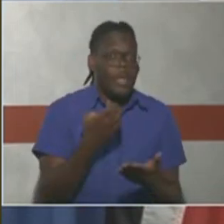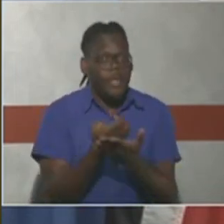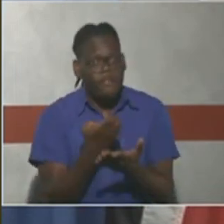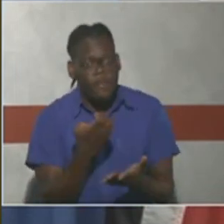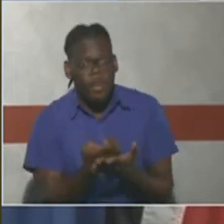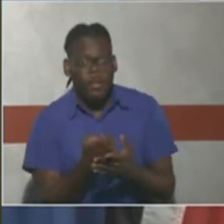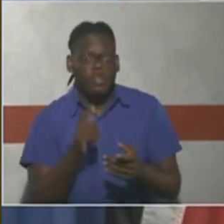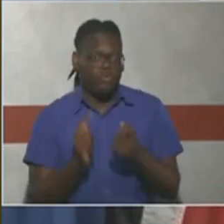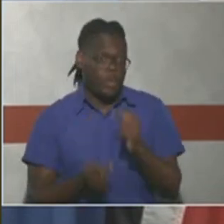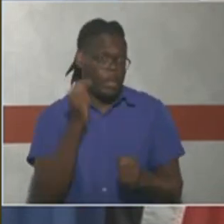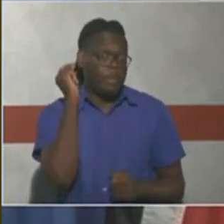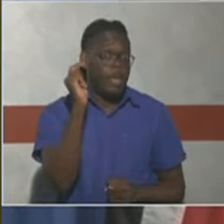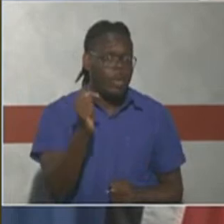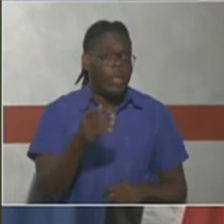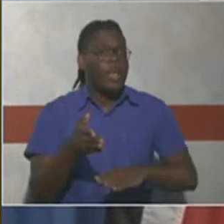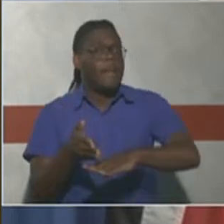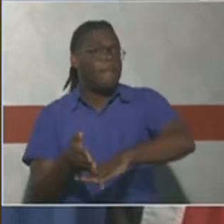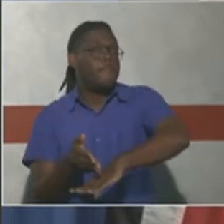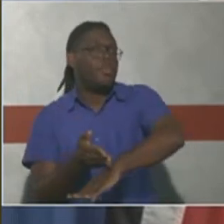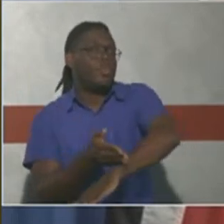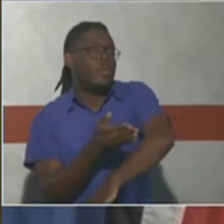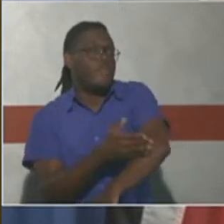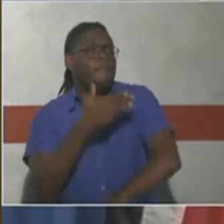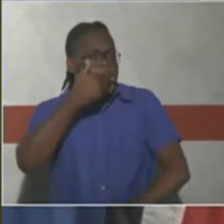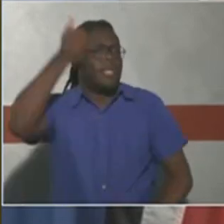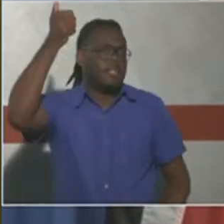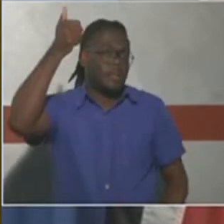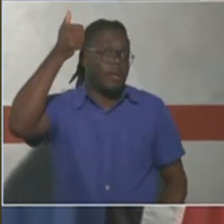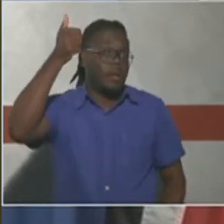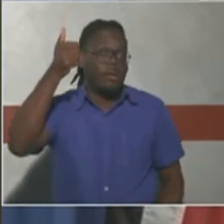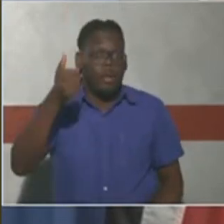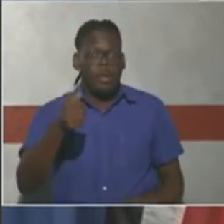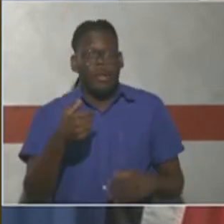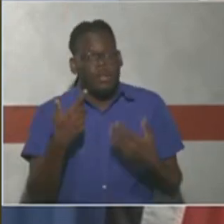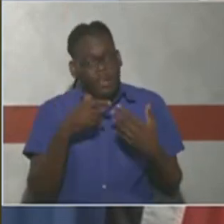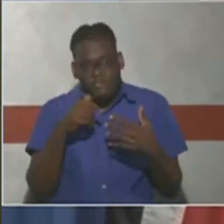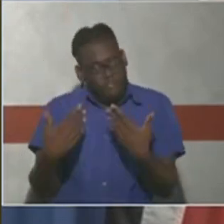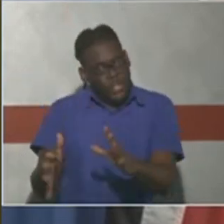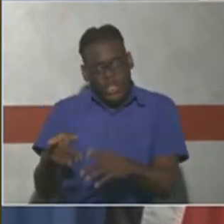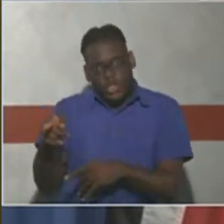future that does not end when Trinidad and Tobago extracts its 27%.